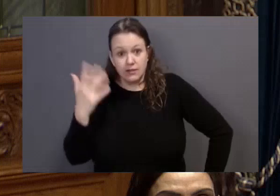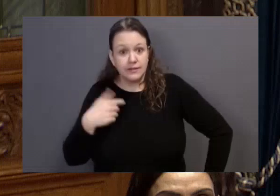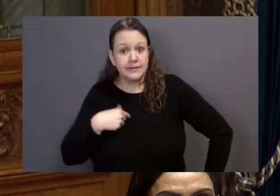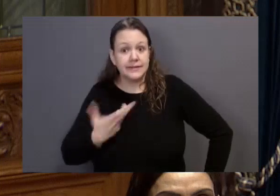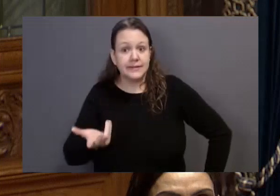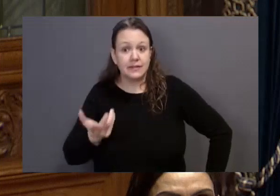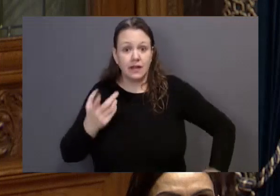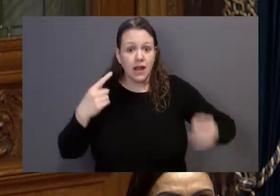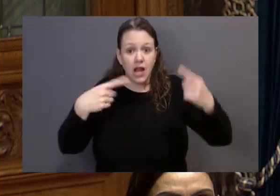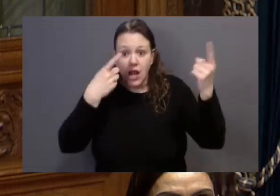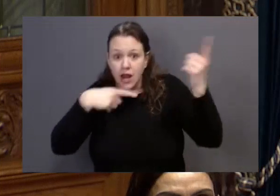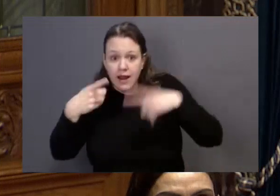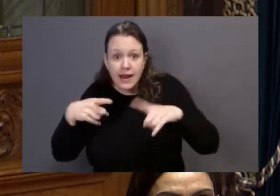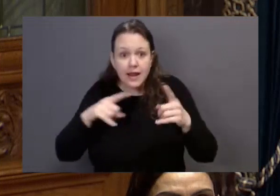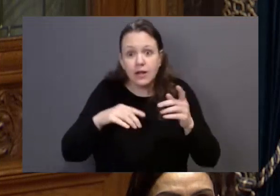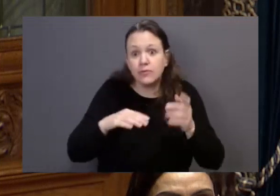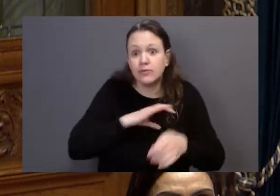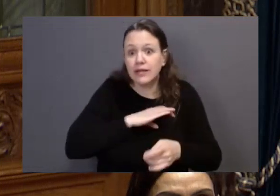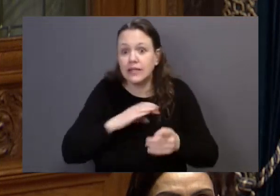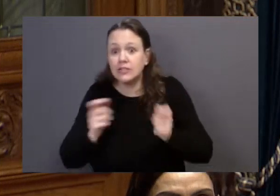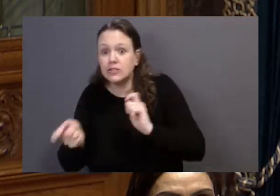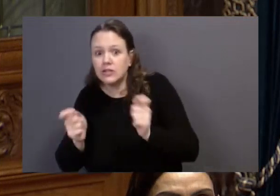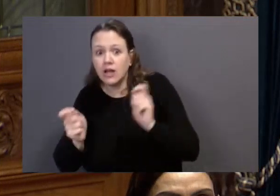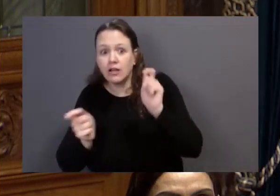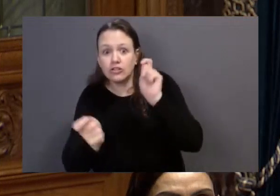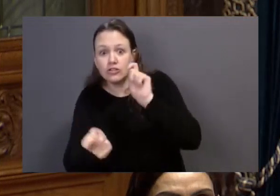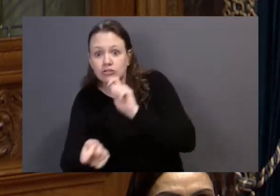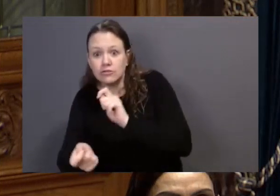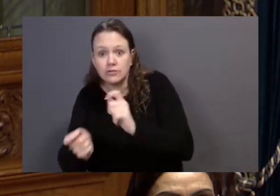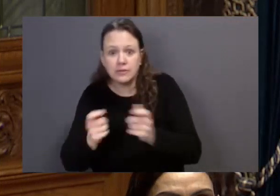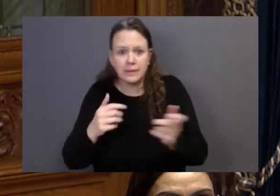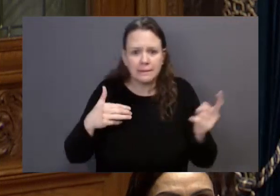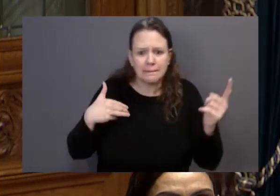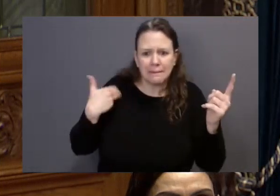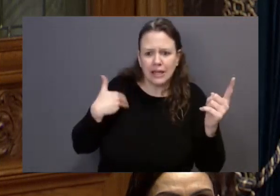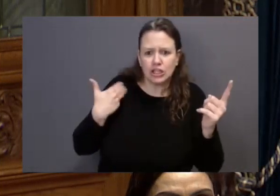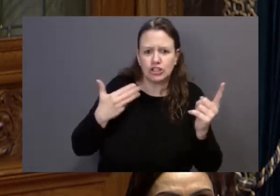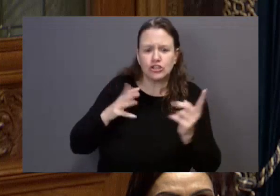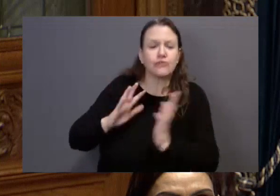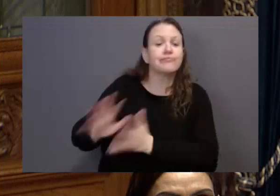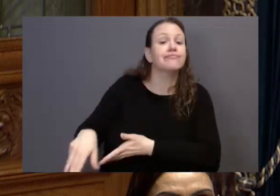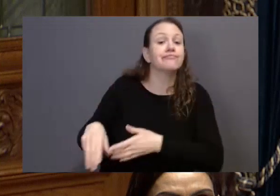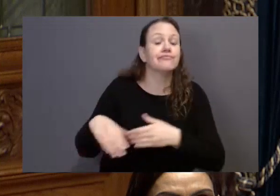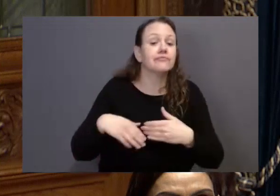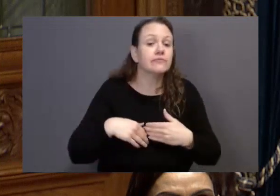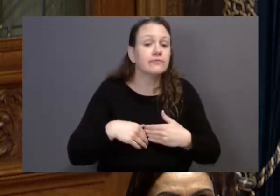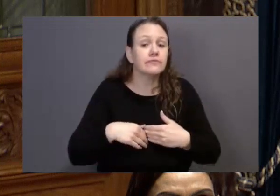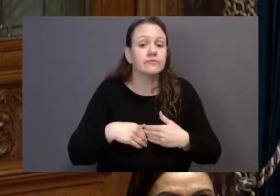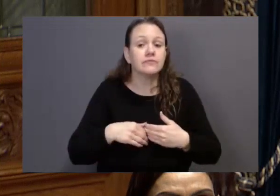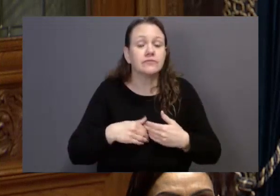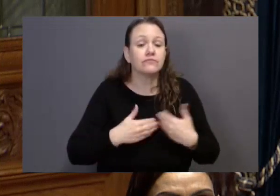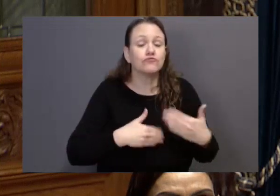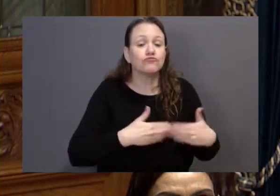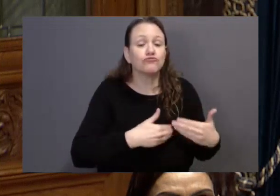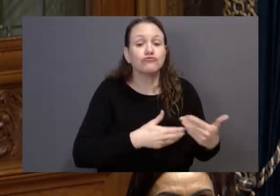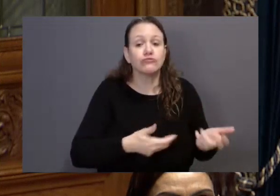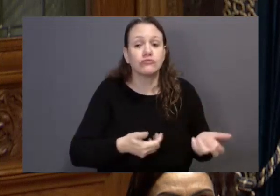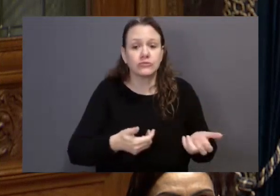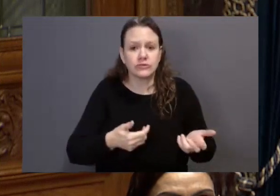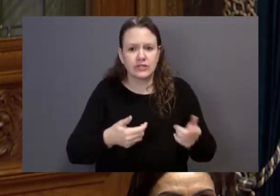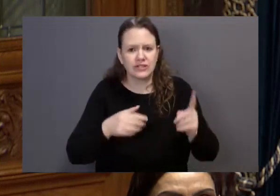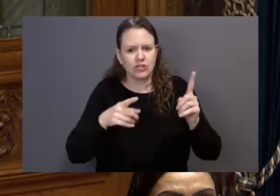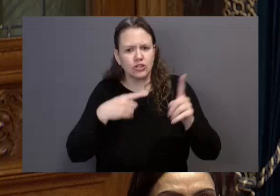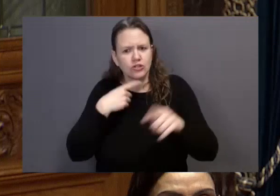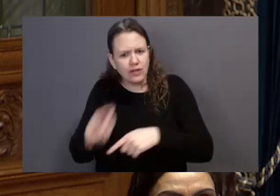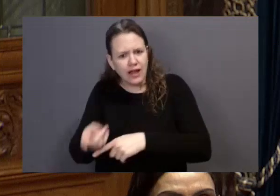minister squander it. To the Minister of Public Safety, he told the Surrey that he had it all sorted out, and now Mr. Sauvé has written a